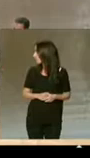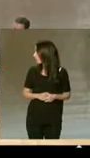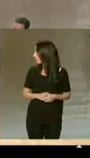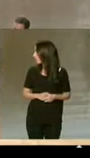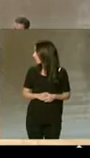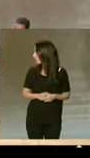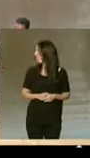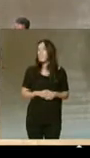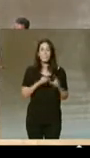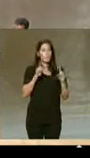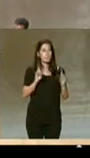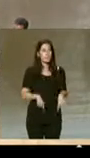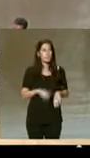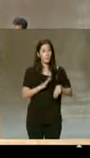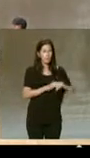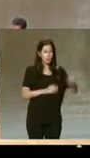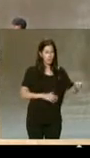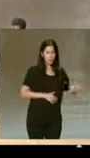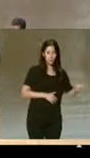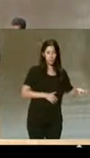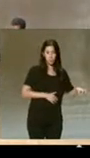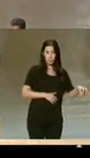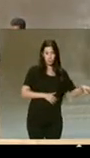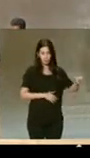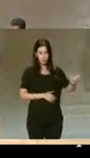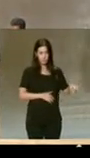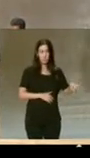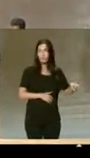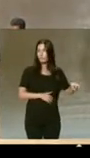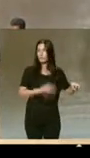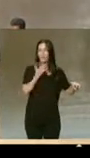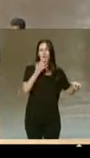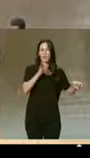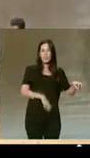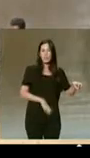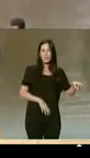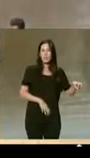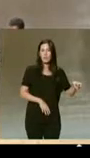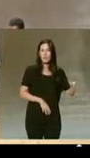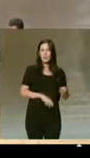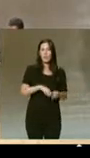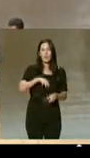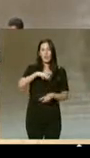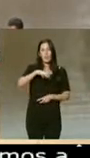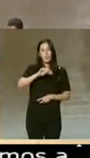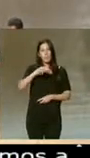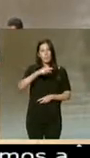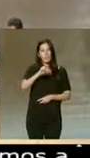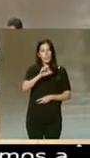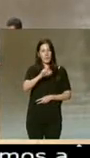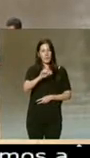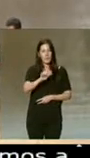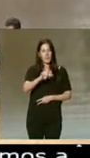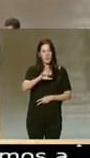We also have to the left, next to Saturn, Miguel Ángel